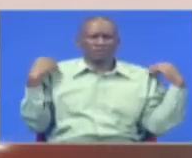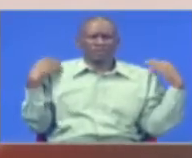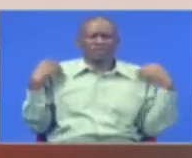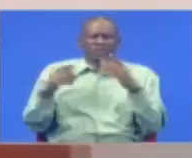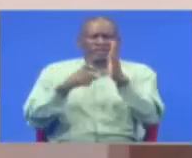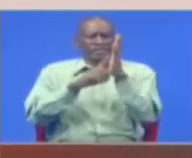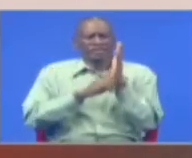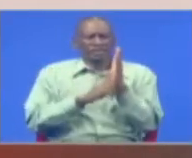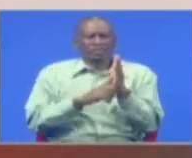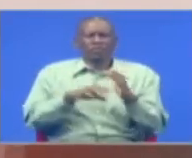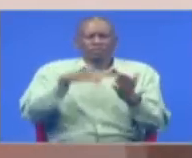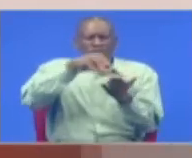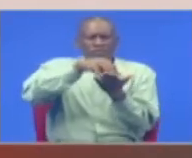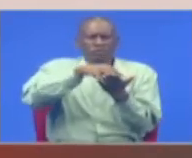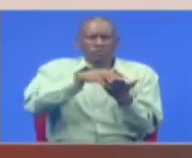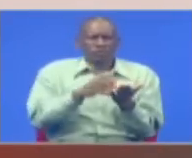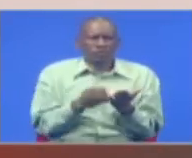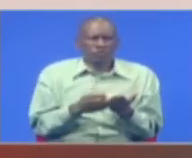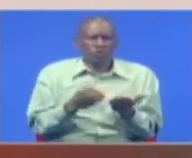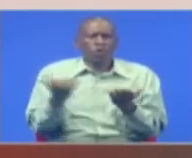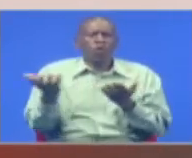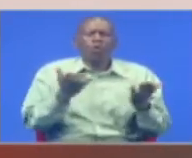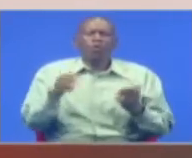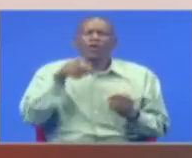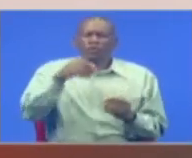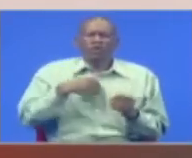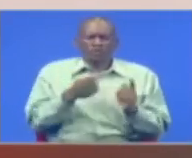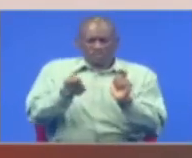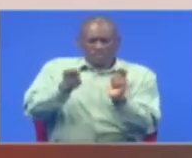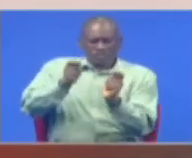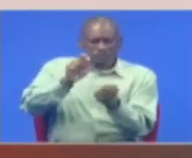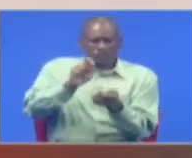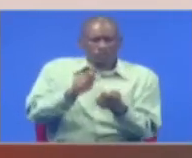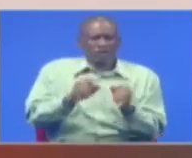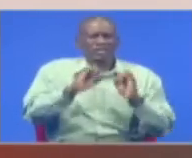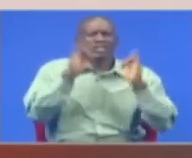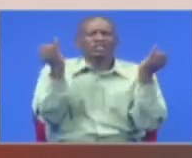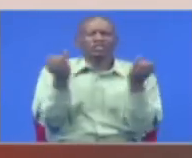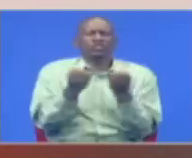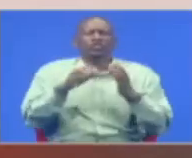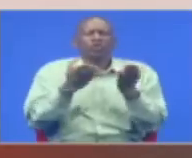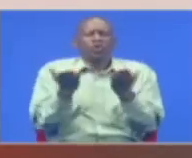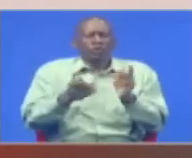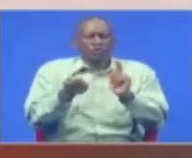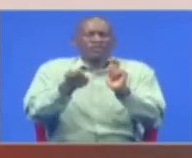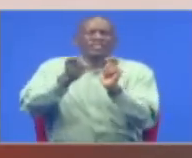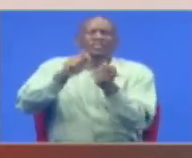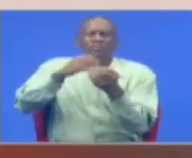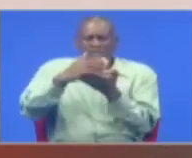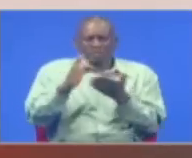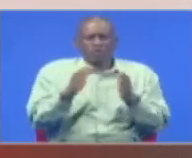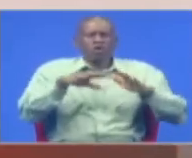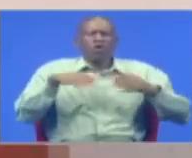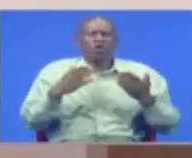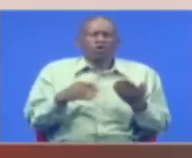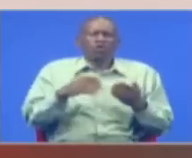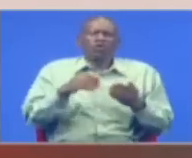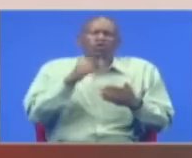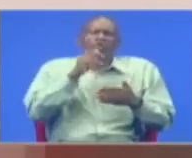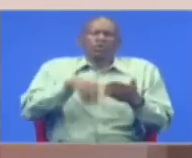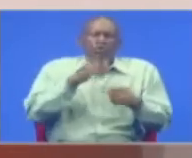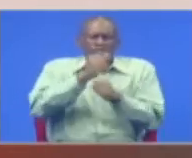examples or situations where you have transformed an institution or transformed a department or done something